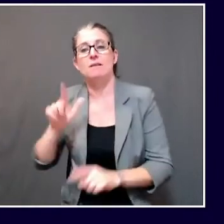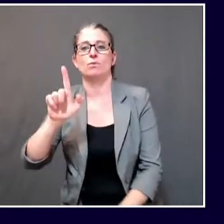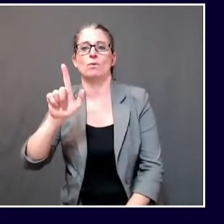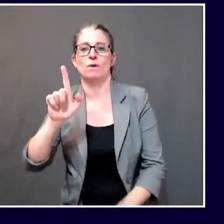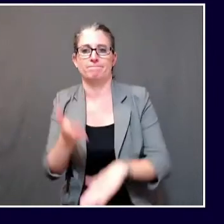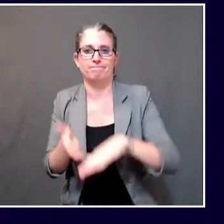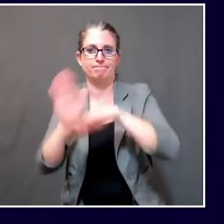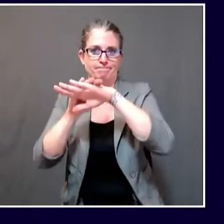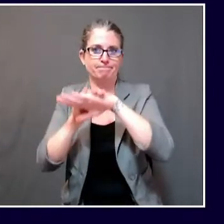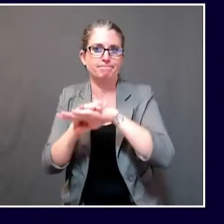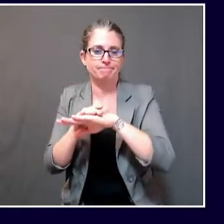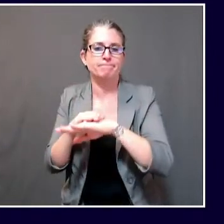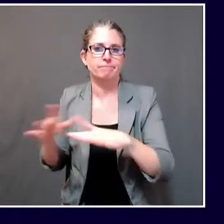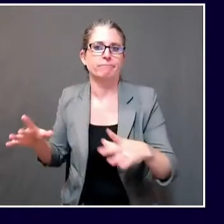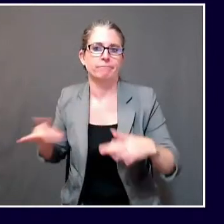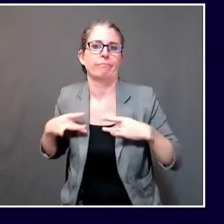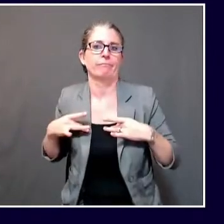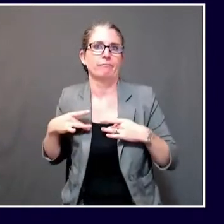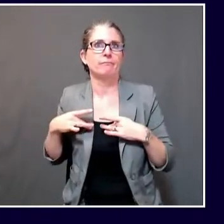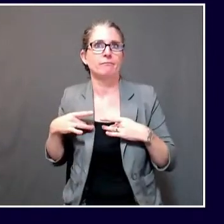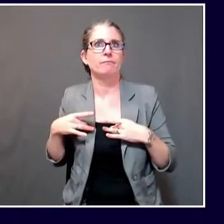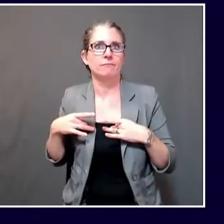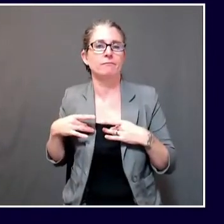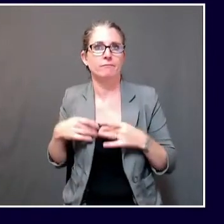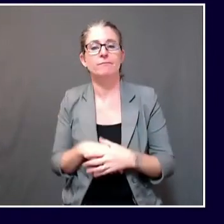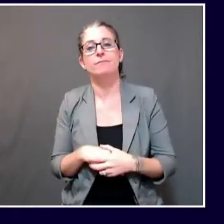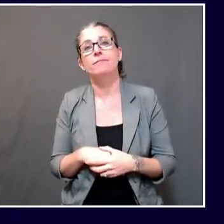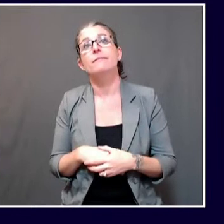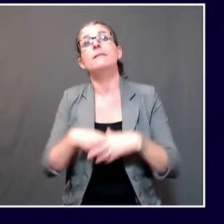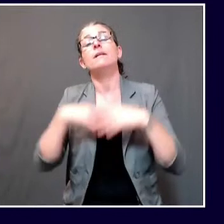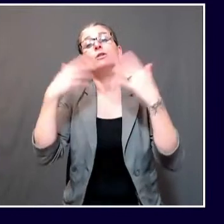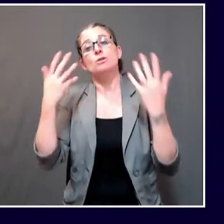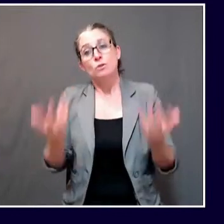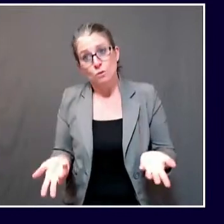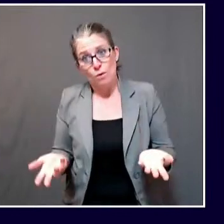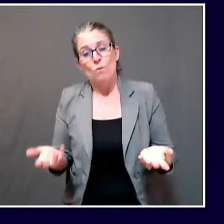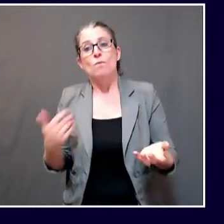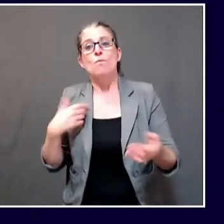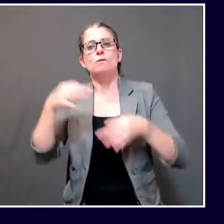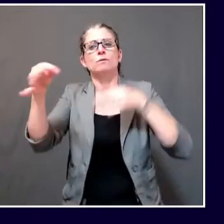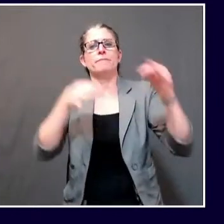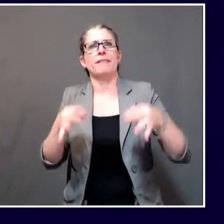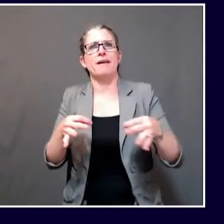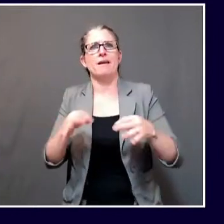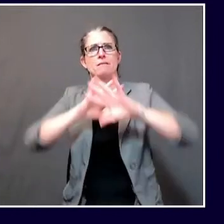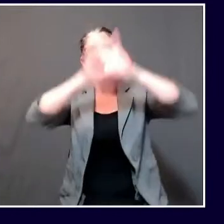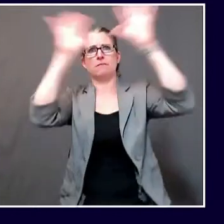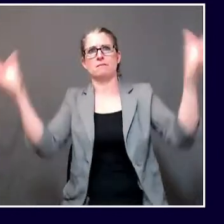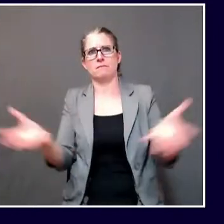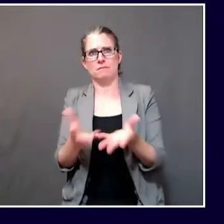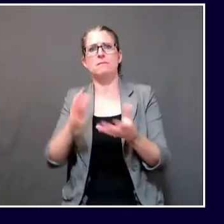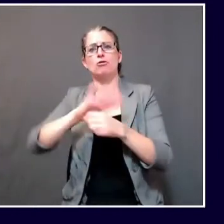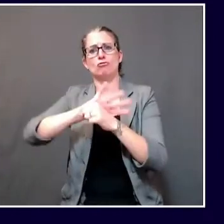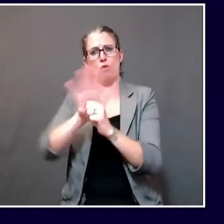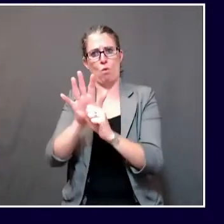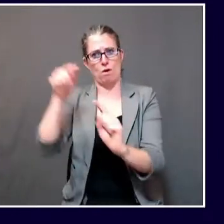27% of the new cases in the past 24 hours have been amongst individuals who live in Cumberland County.